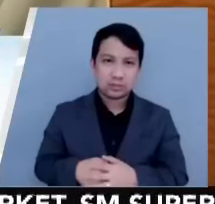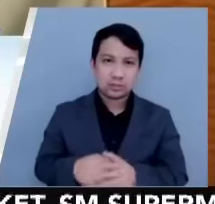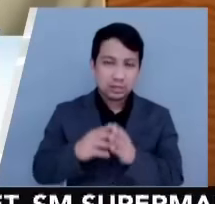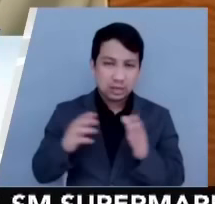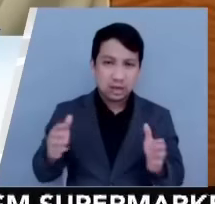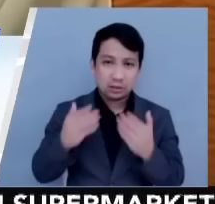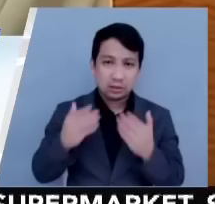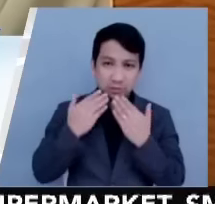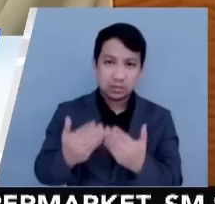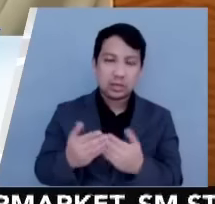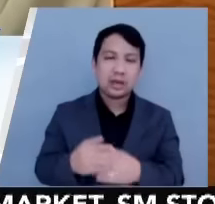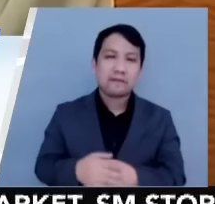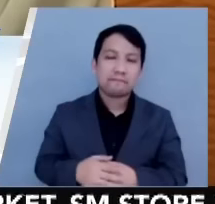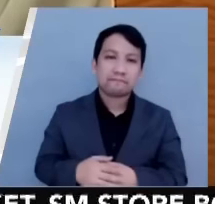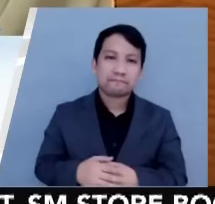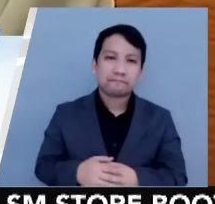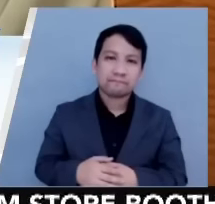they